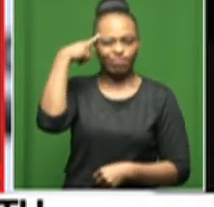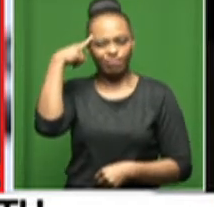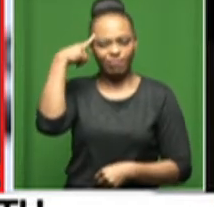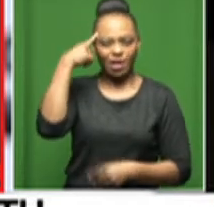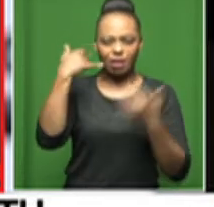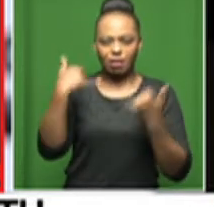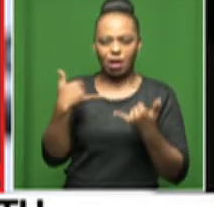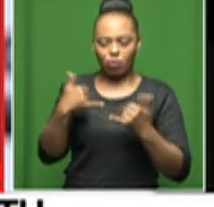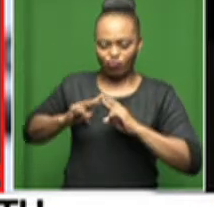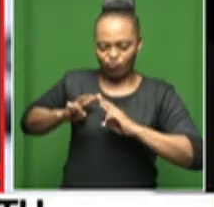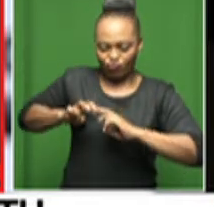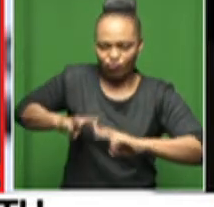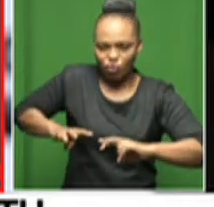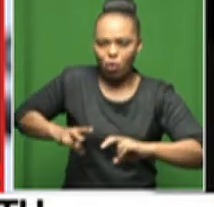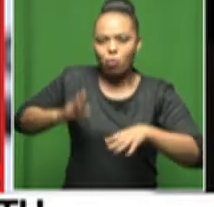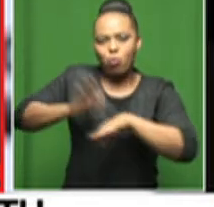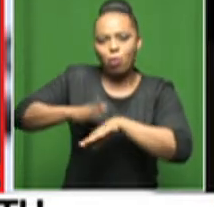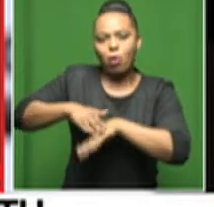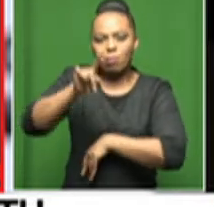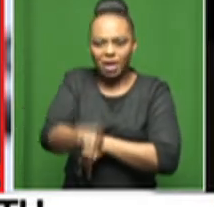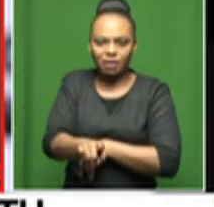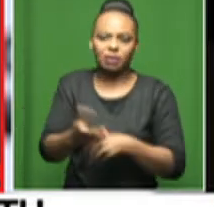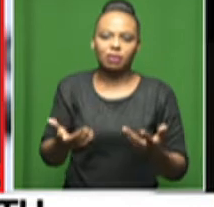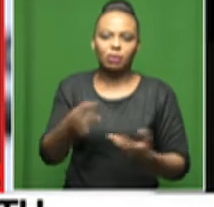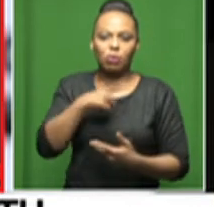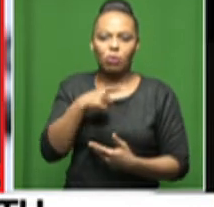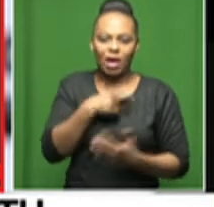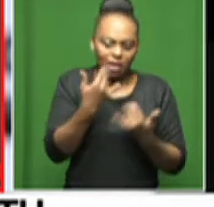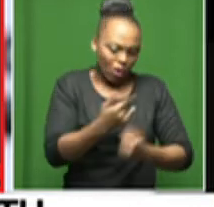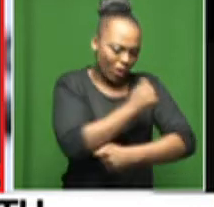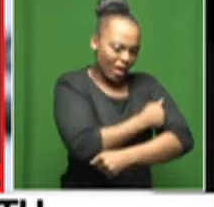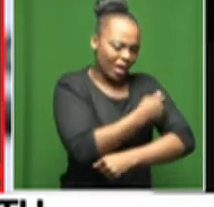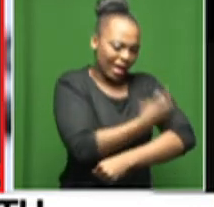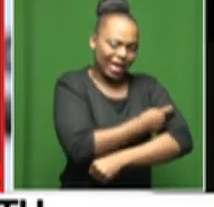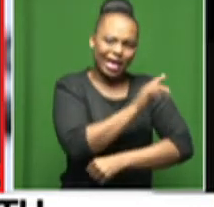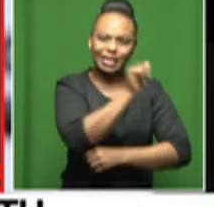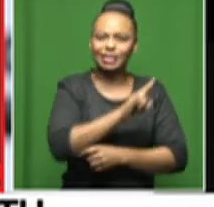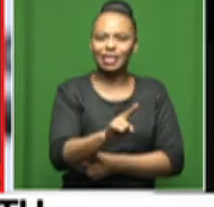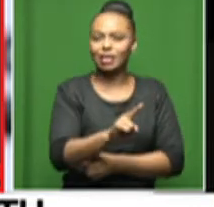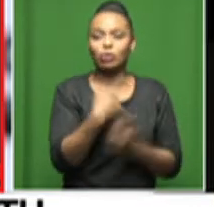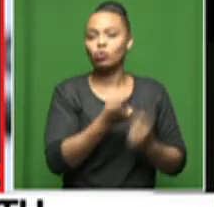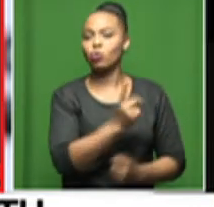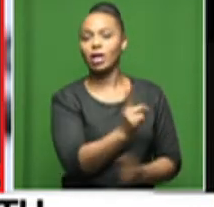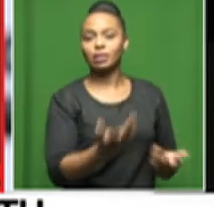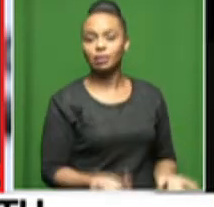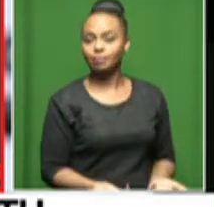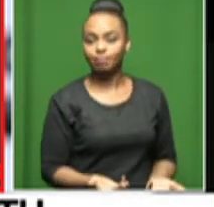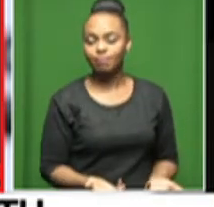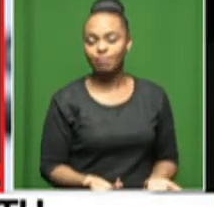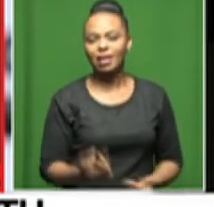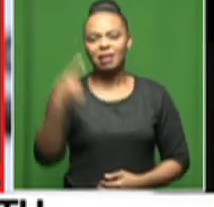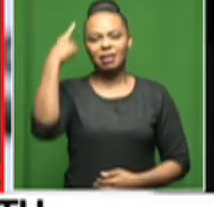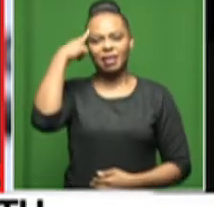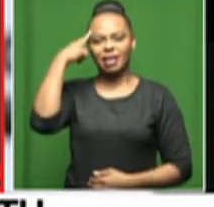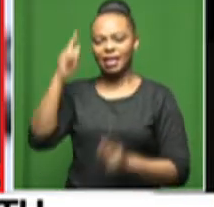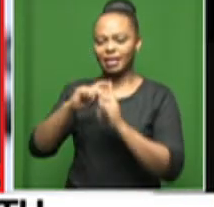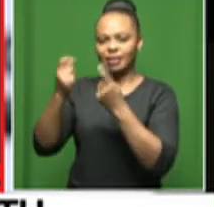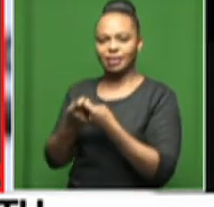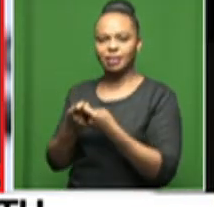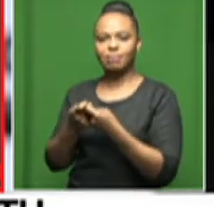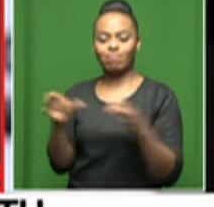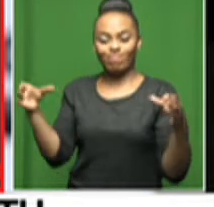bit more work. So that question is, therefore, what do we do with the keeper? Then what we will then do is we have to get our team. I've